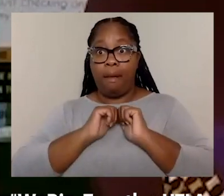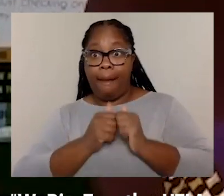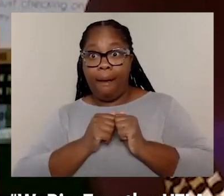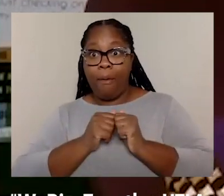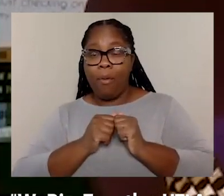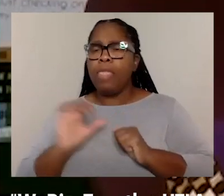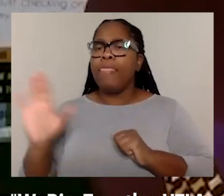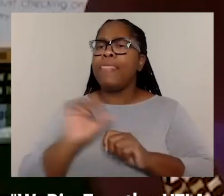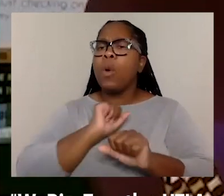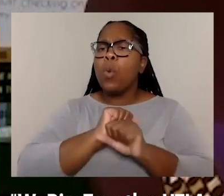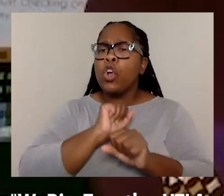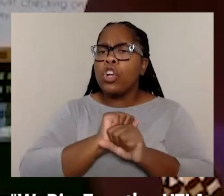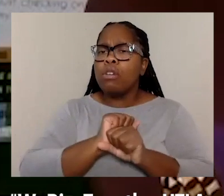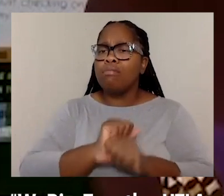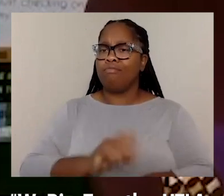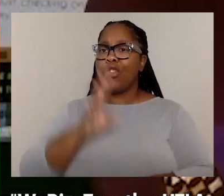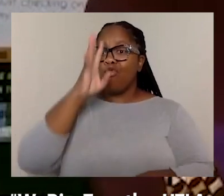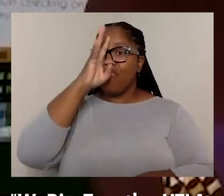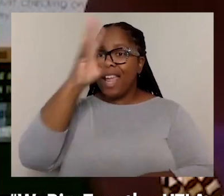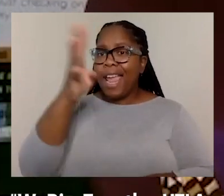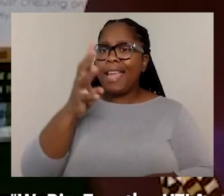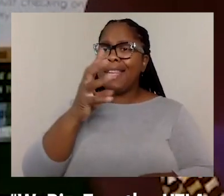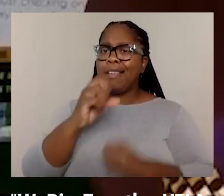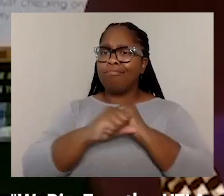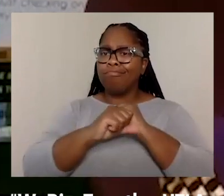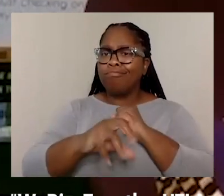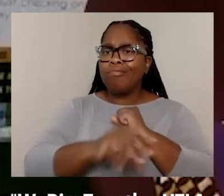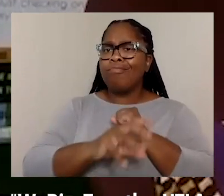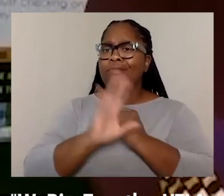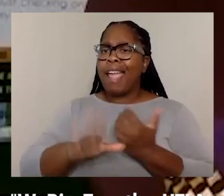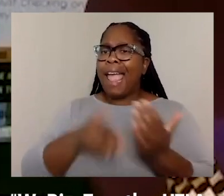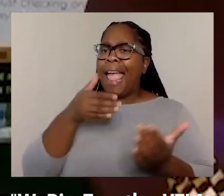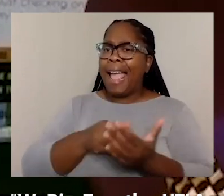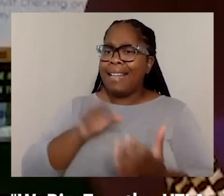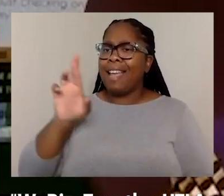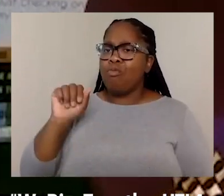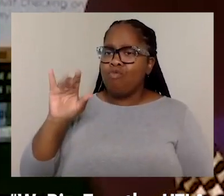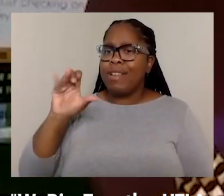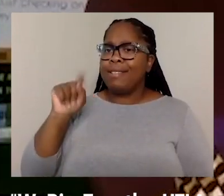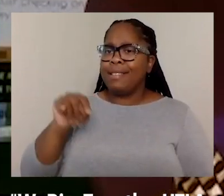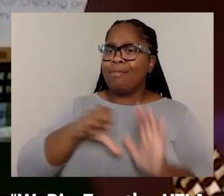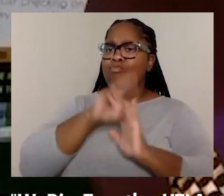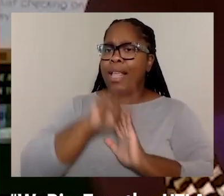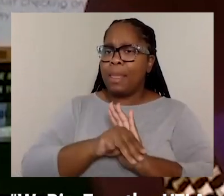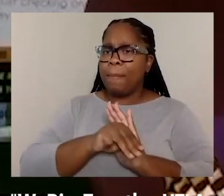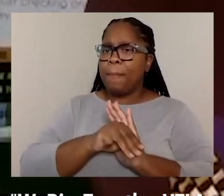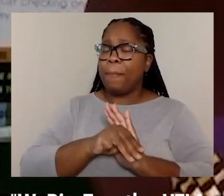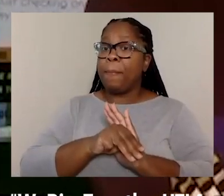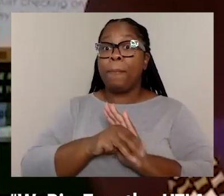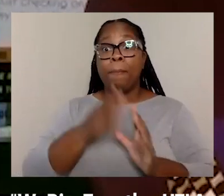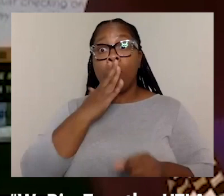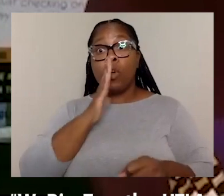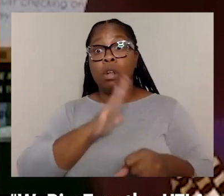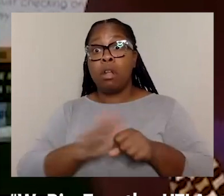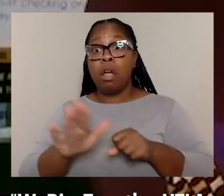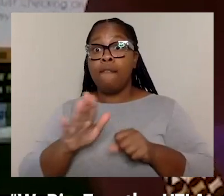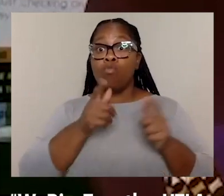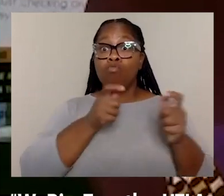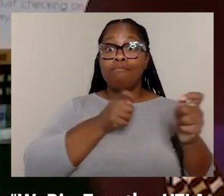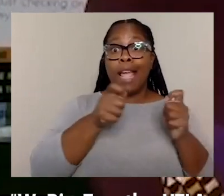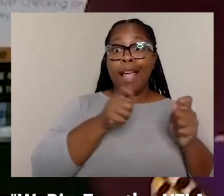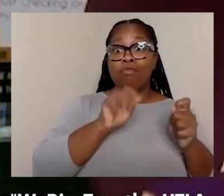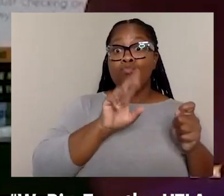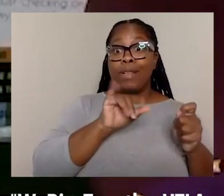promoting anti-racist curriculum. It is not enough to manage or measure